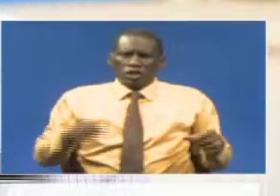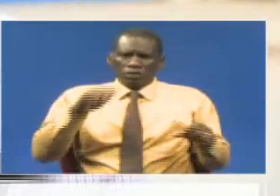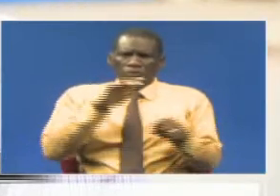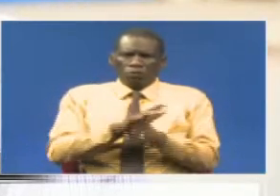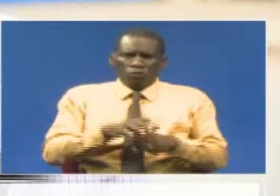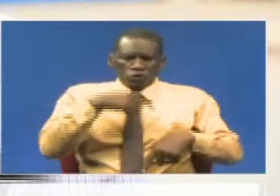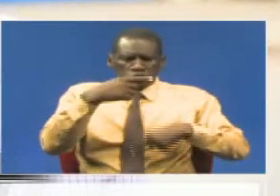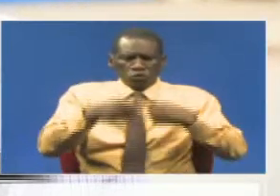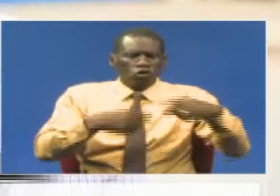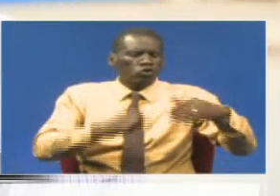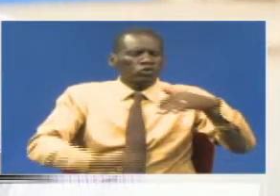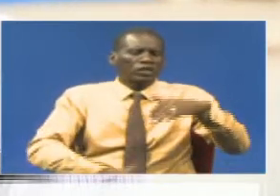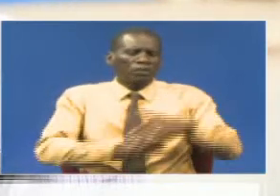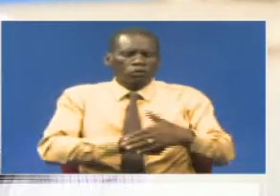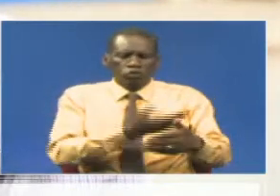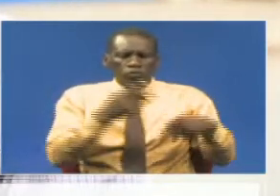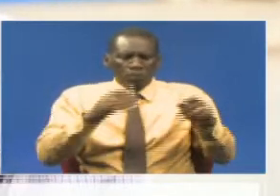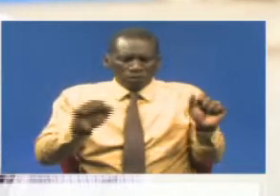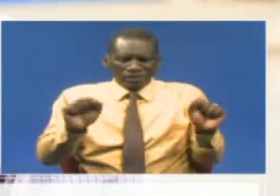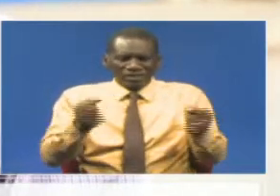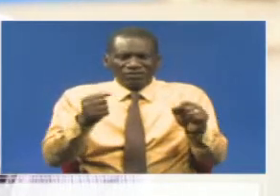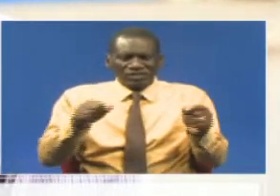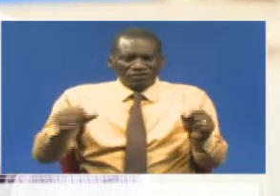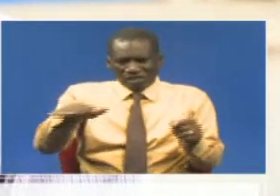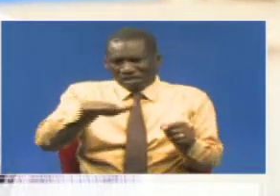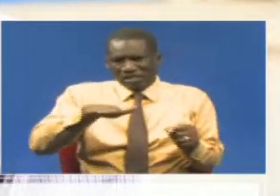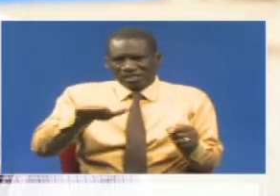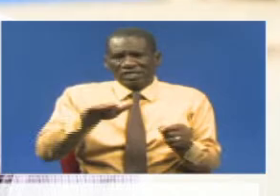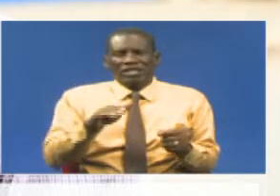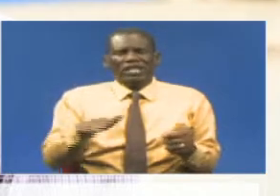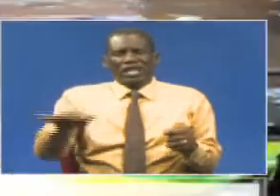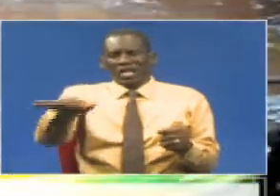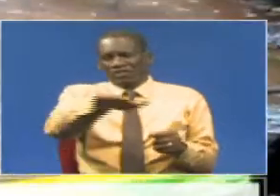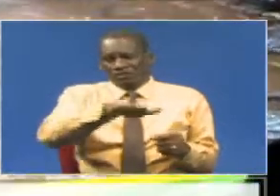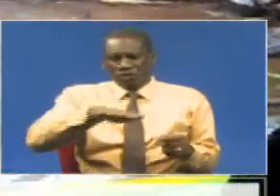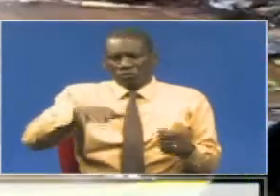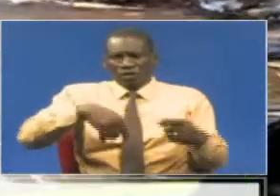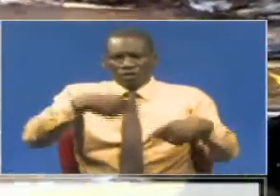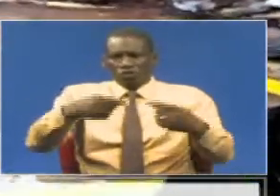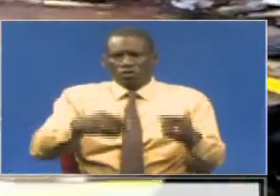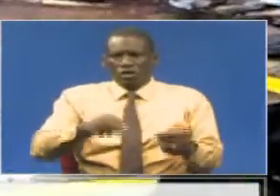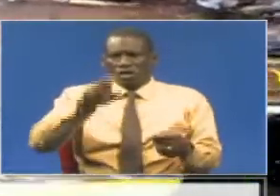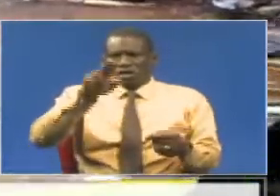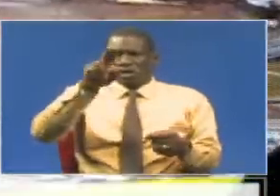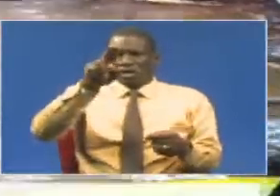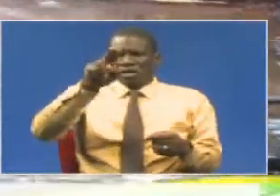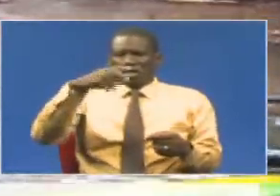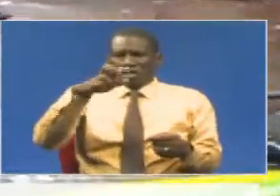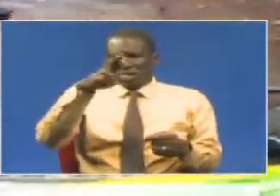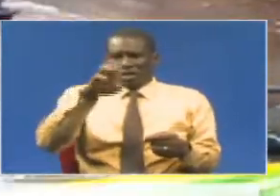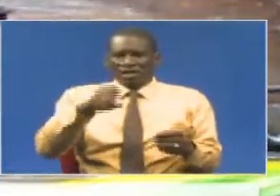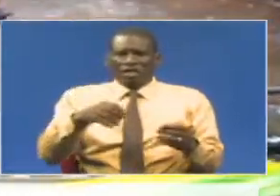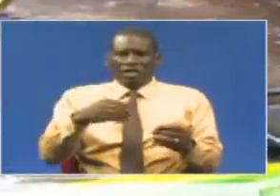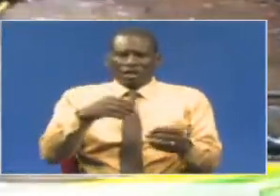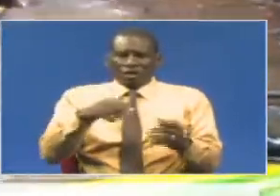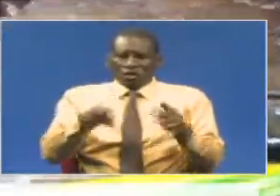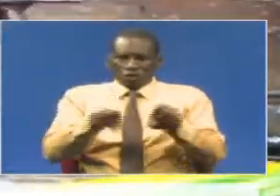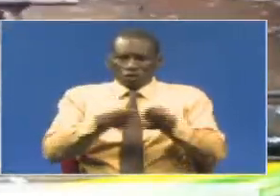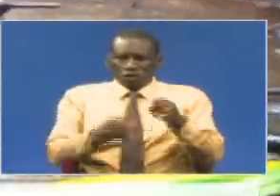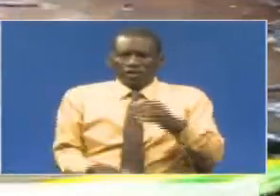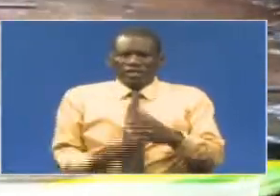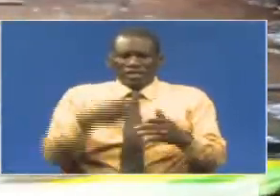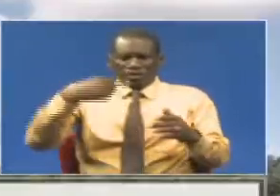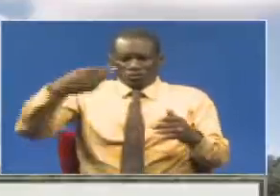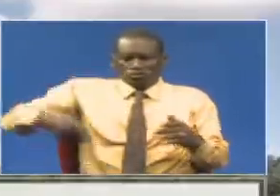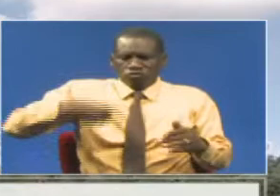ataendelea kusikilia wenye ana conserve na ako na hiyo ajenda na itaendelea. Ngari has, among other inventions, created a turbine